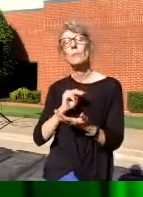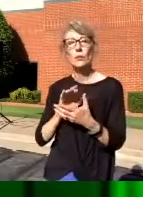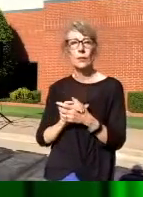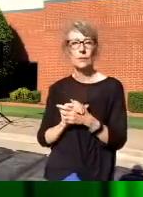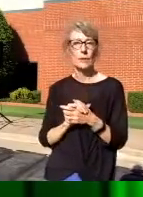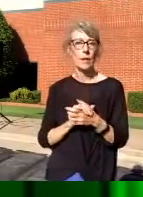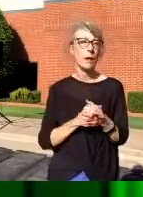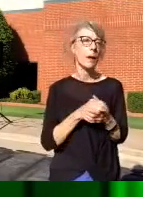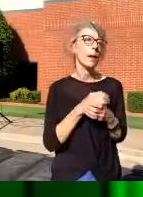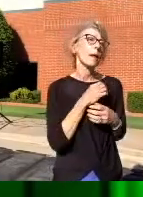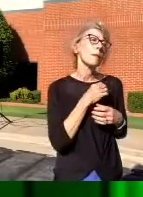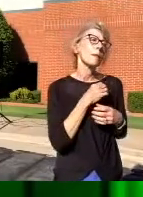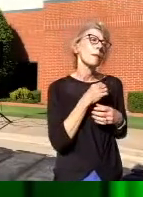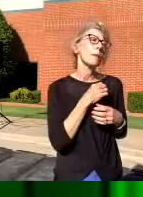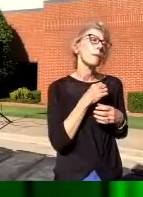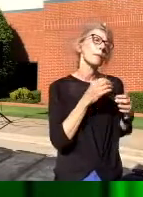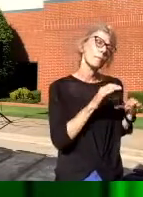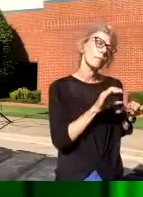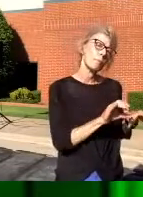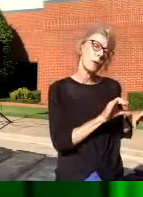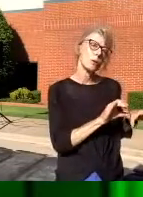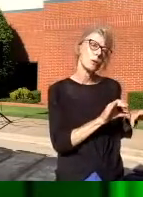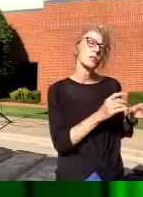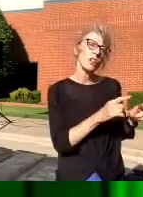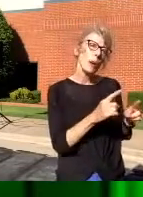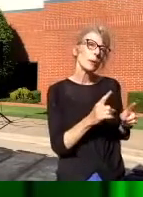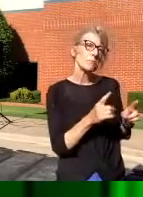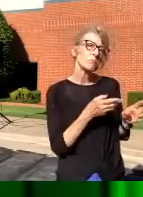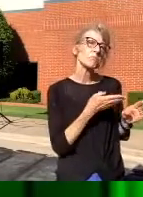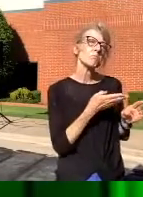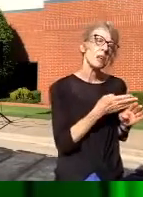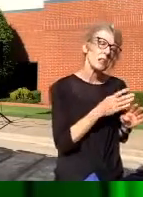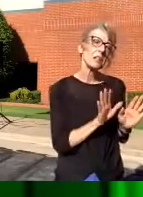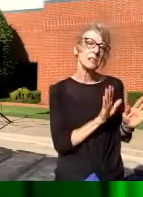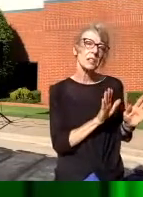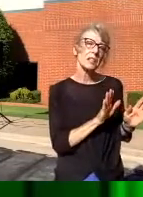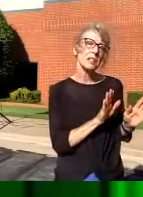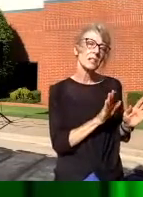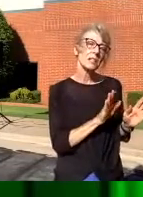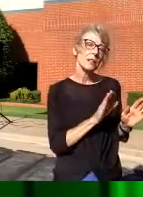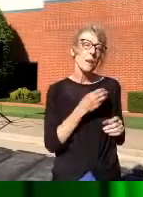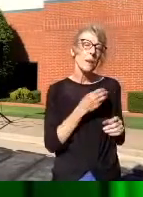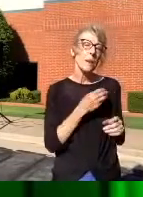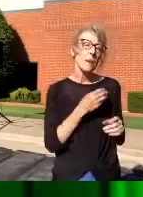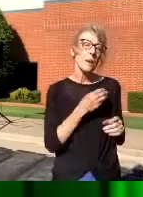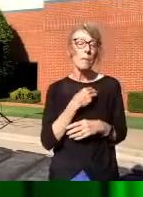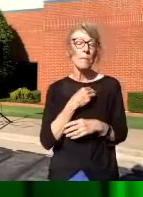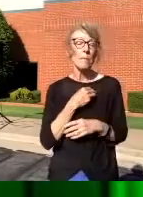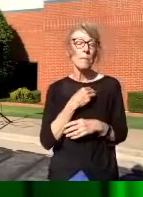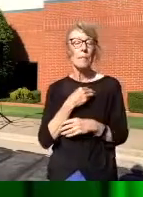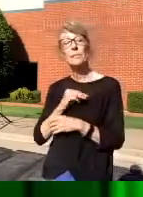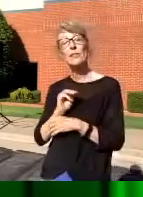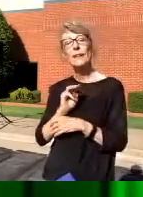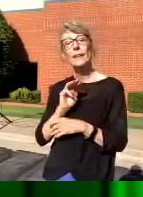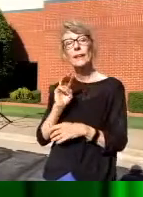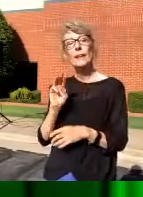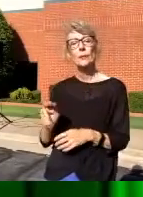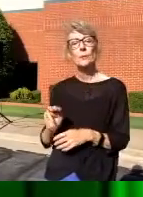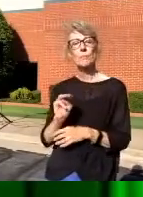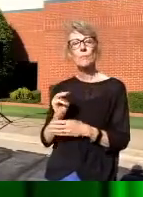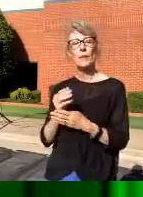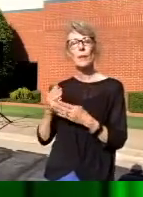and the mission of the church primarily happens Monday through Saturday. So what do you think? Are you a mission person, or are you a